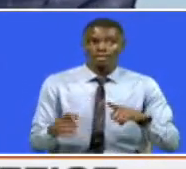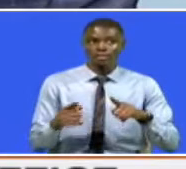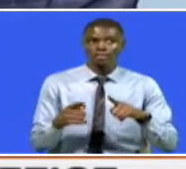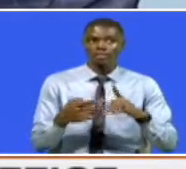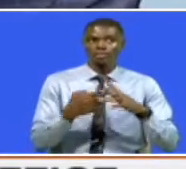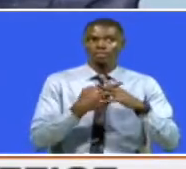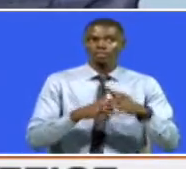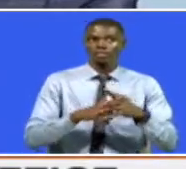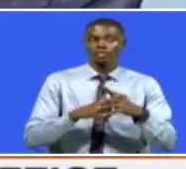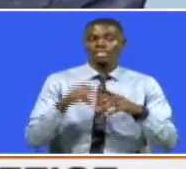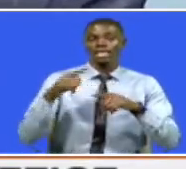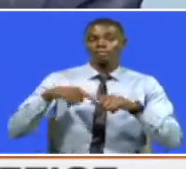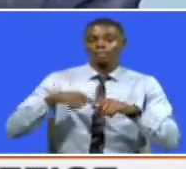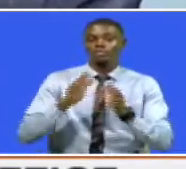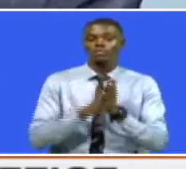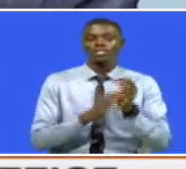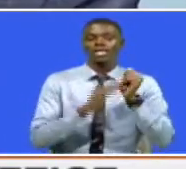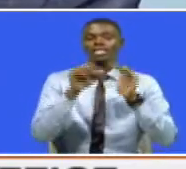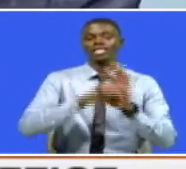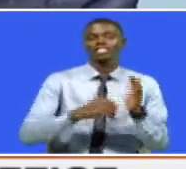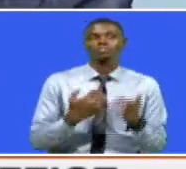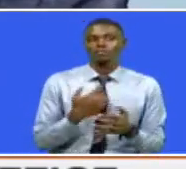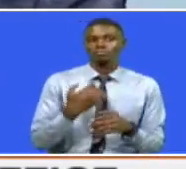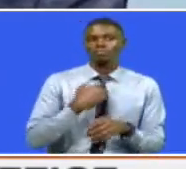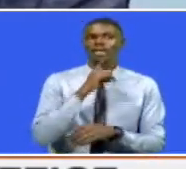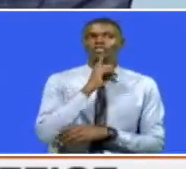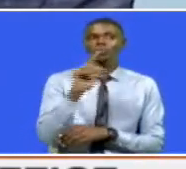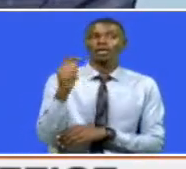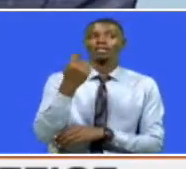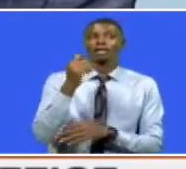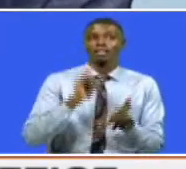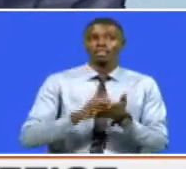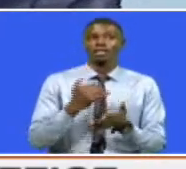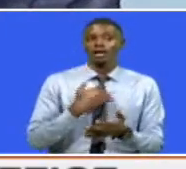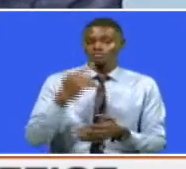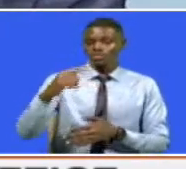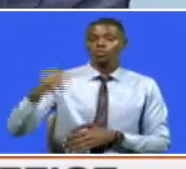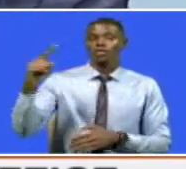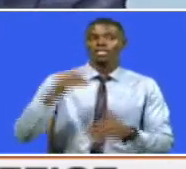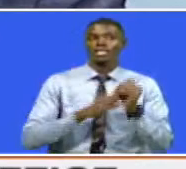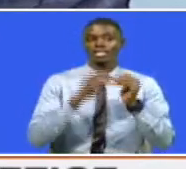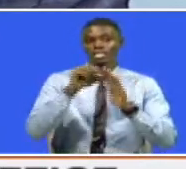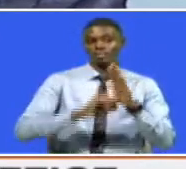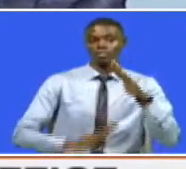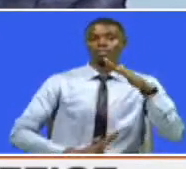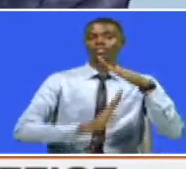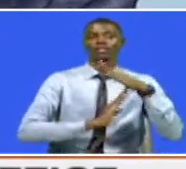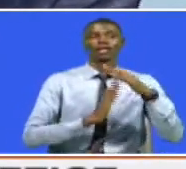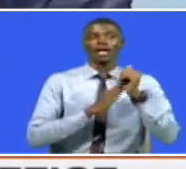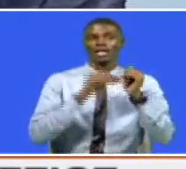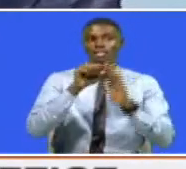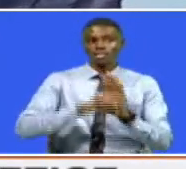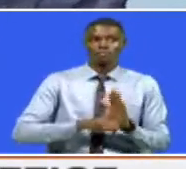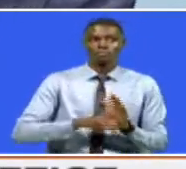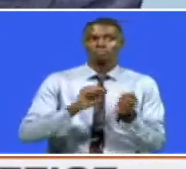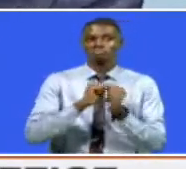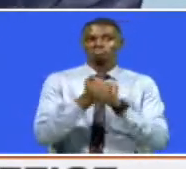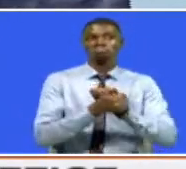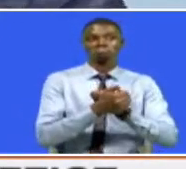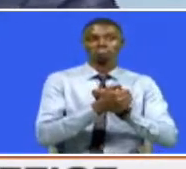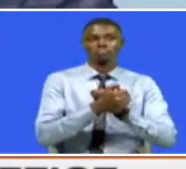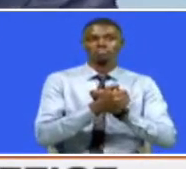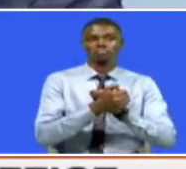from the type of leadership that you have at the top. I can assure Kenyans that we have got the correct leadership at the top, a leadership that is a change agent,